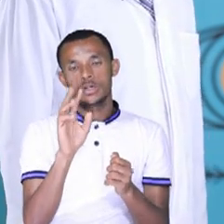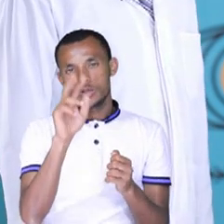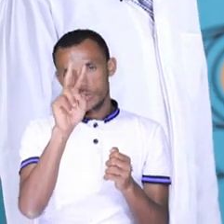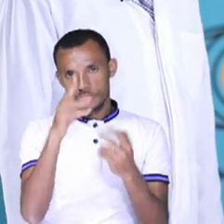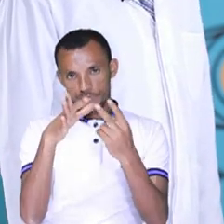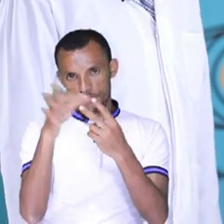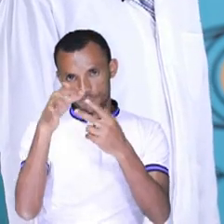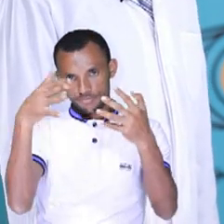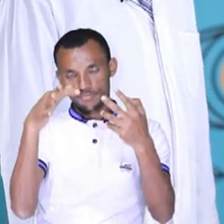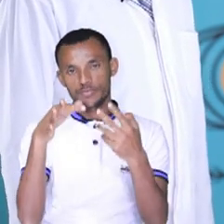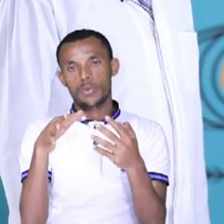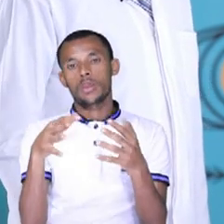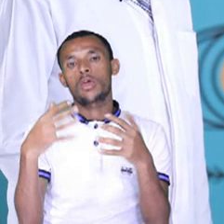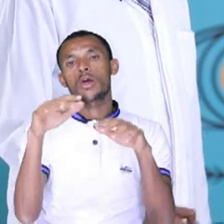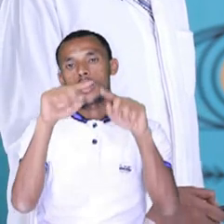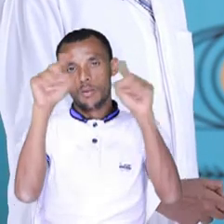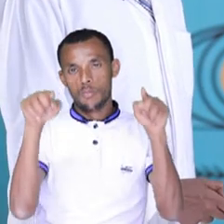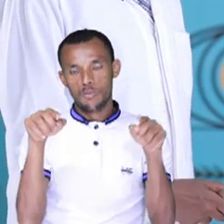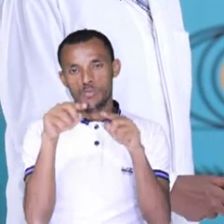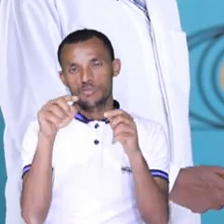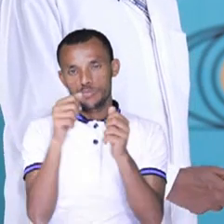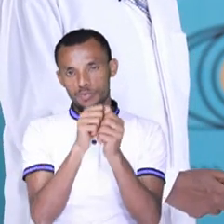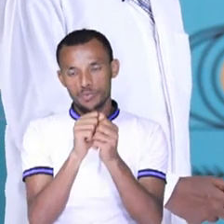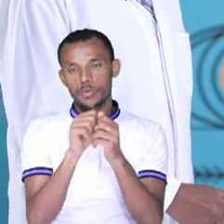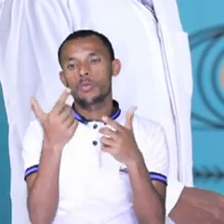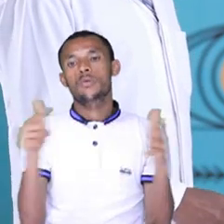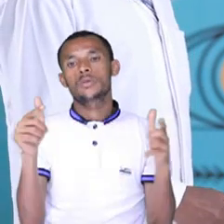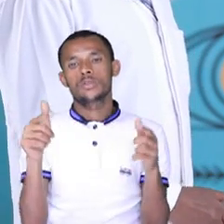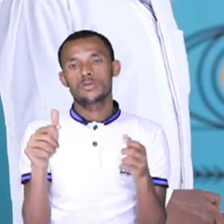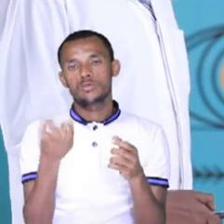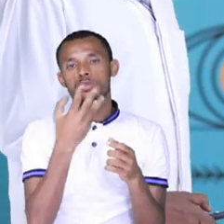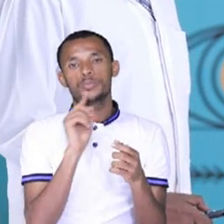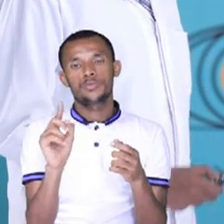box together, what is the probability that